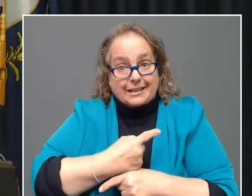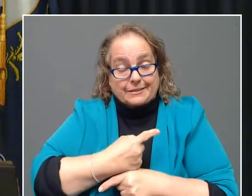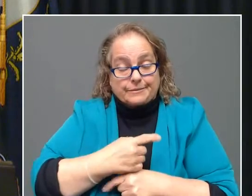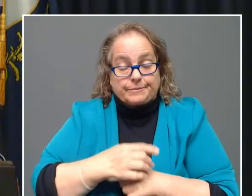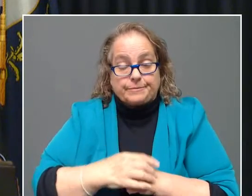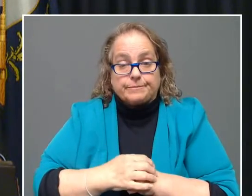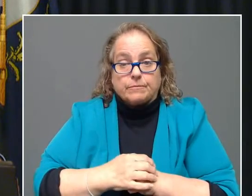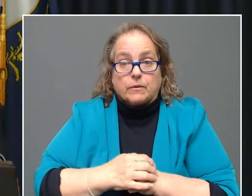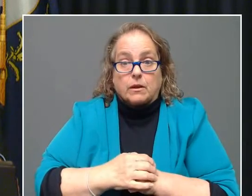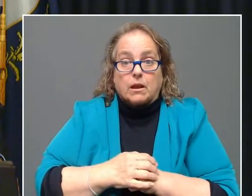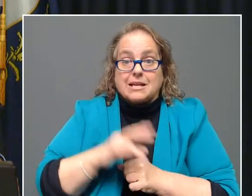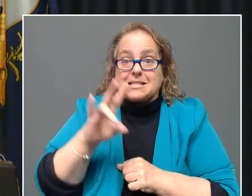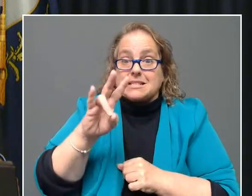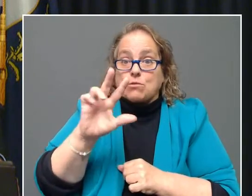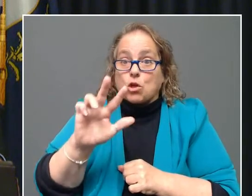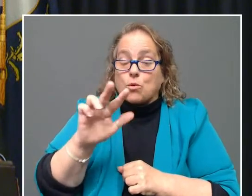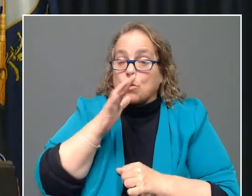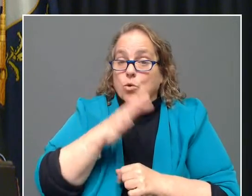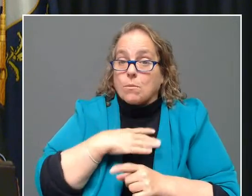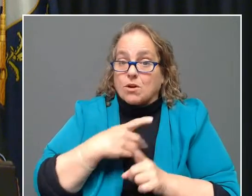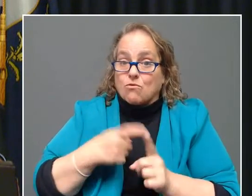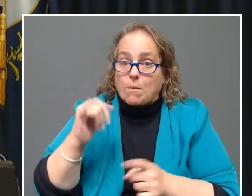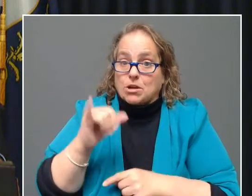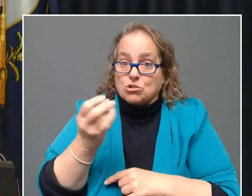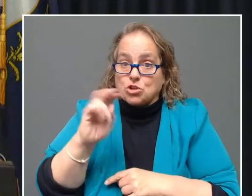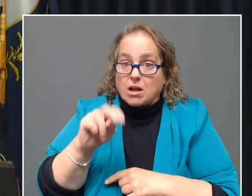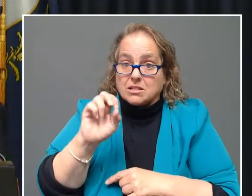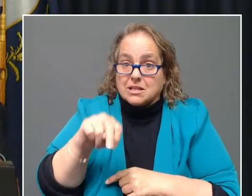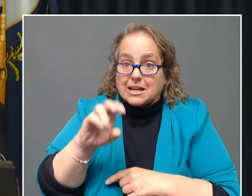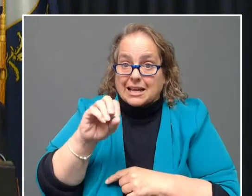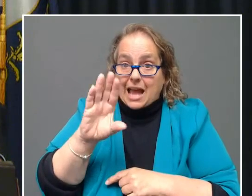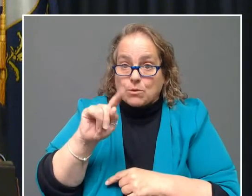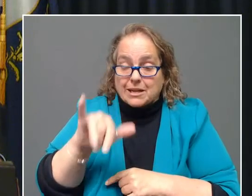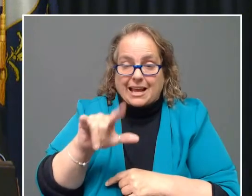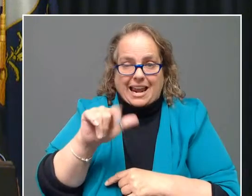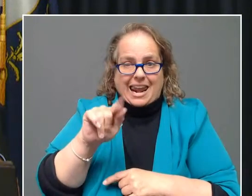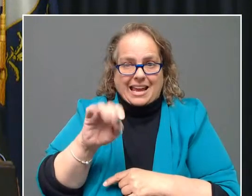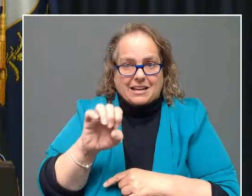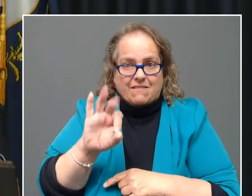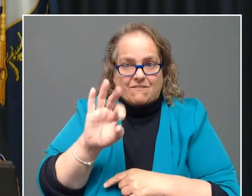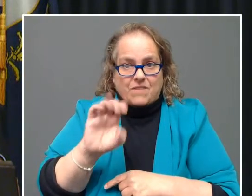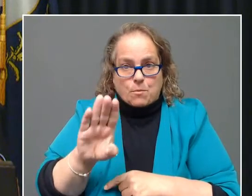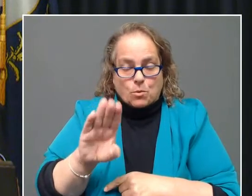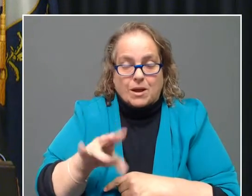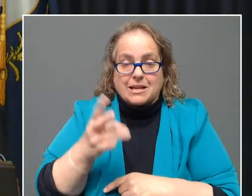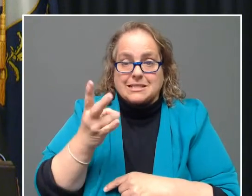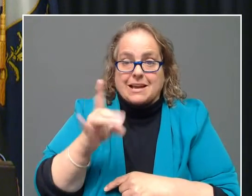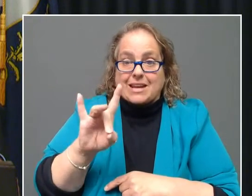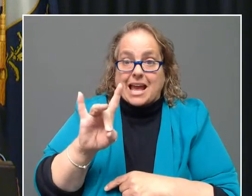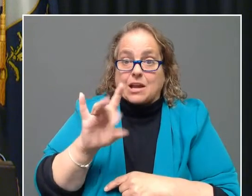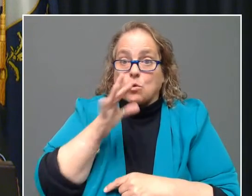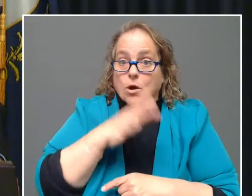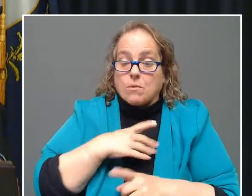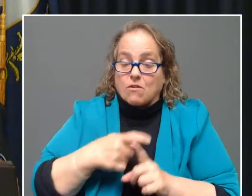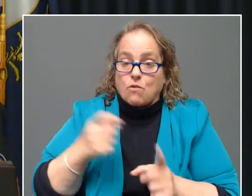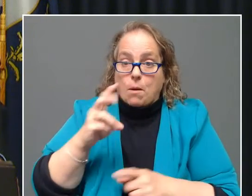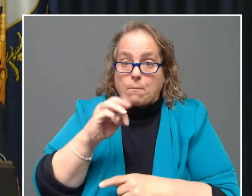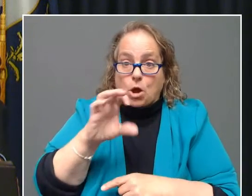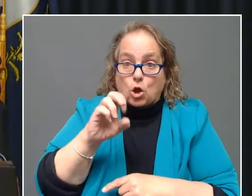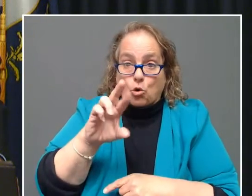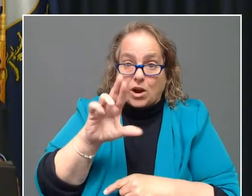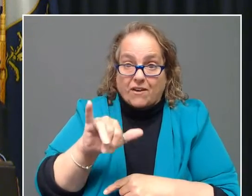lost a 73-year-old woman from Johnson County in late February, a 78-year-old woman from McCreary County in